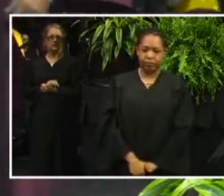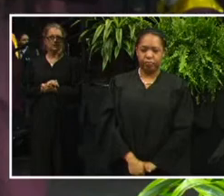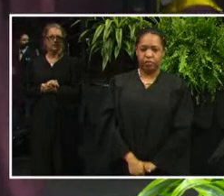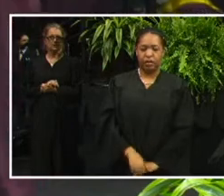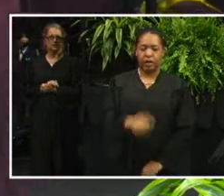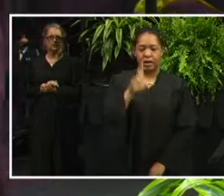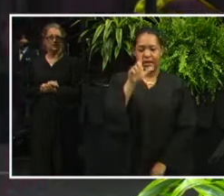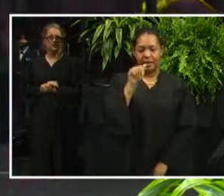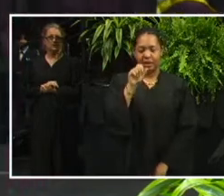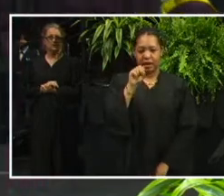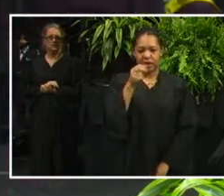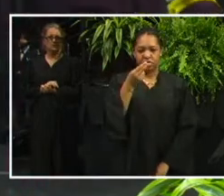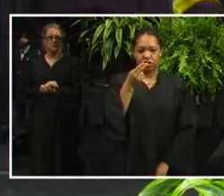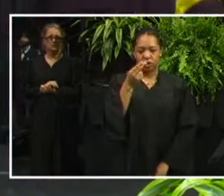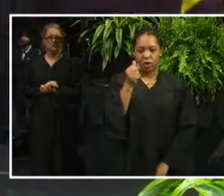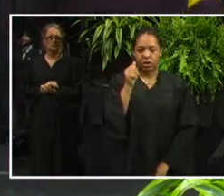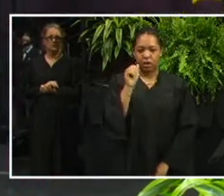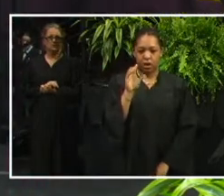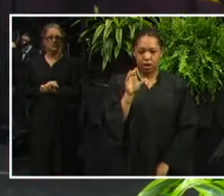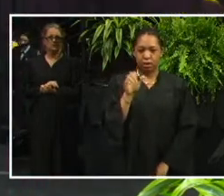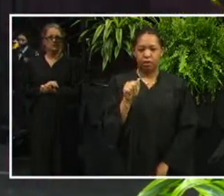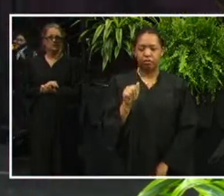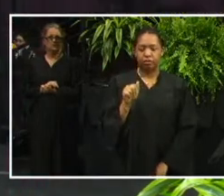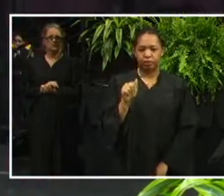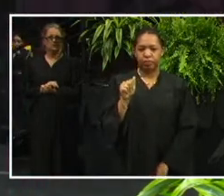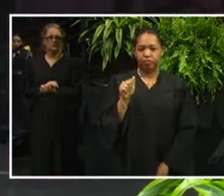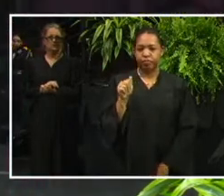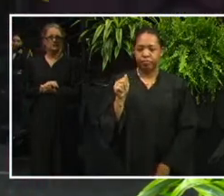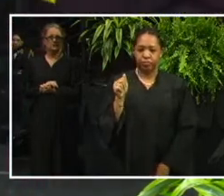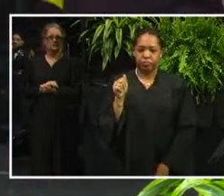Leishka Angelis Rodriguez Claudio.